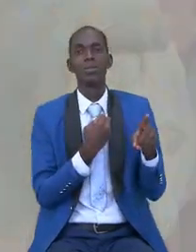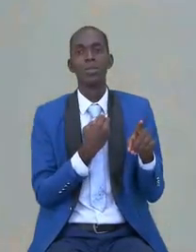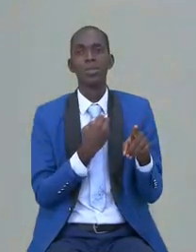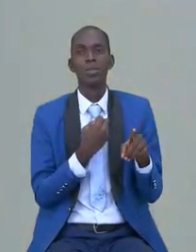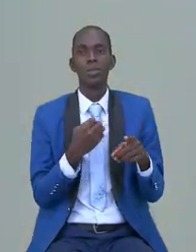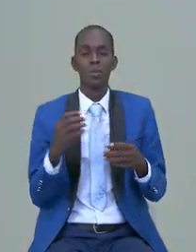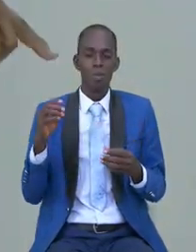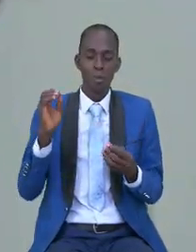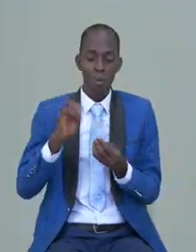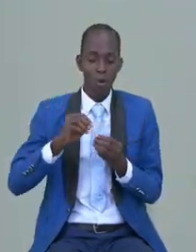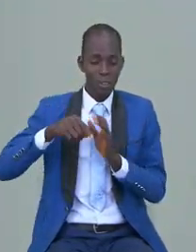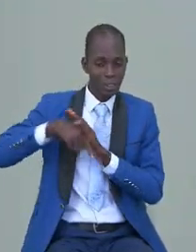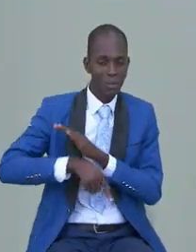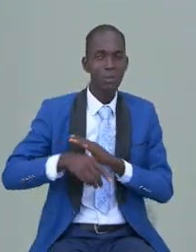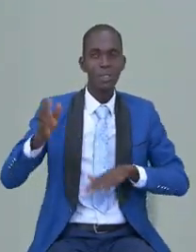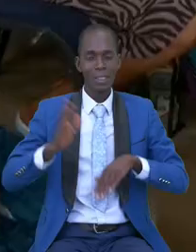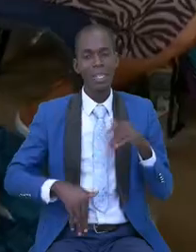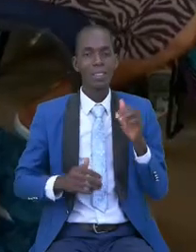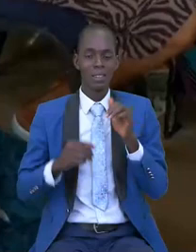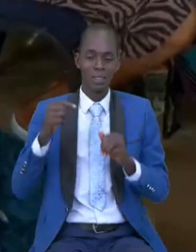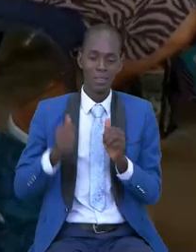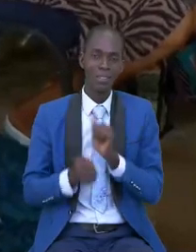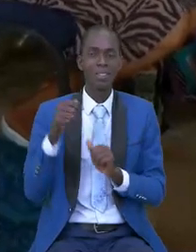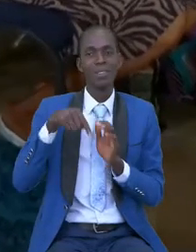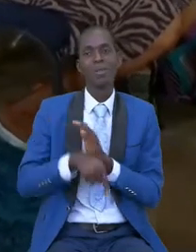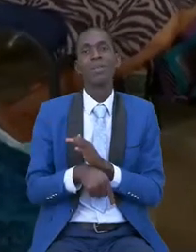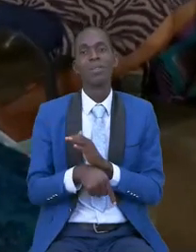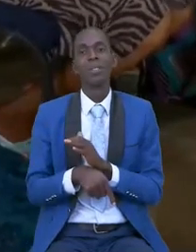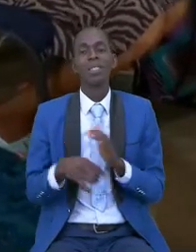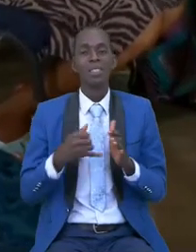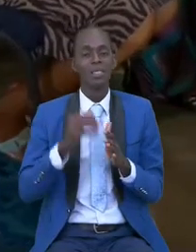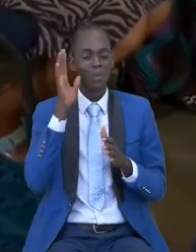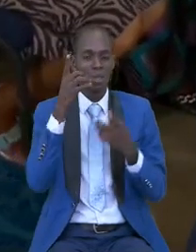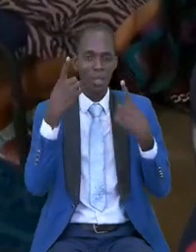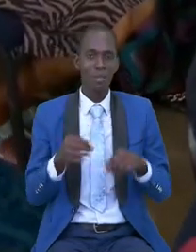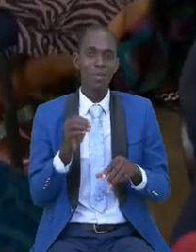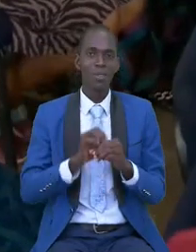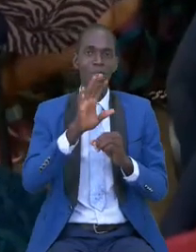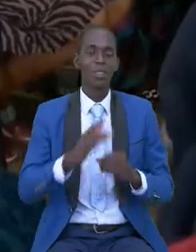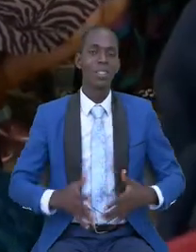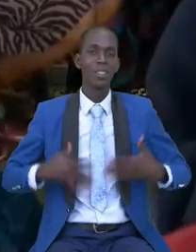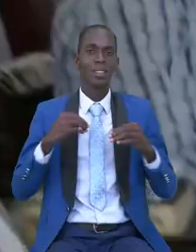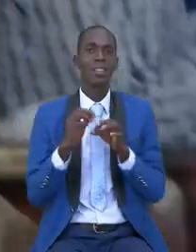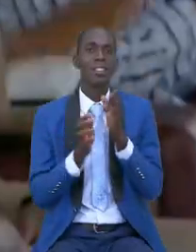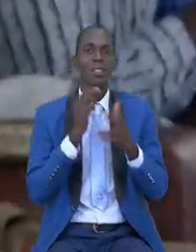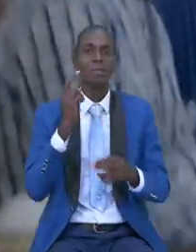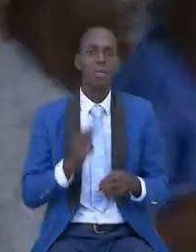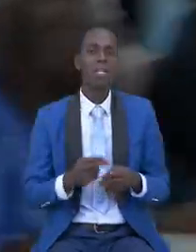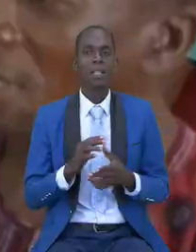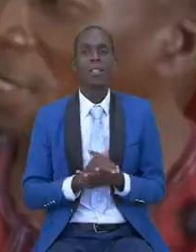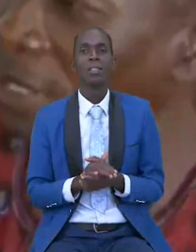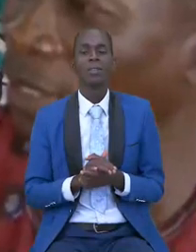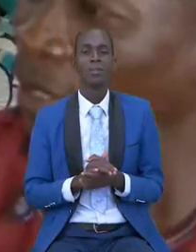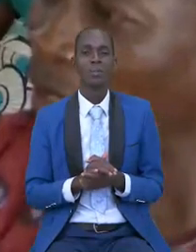Deeper than deeper. Yeah. It will happen in your life in Jesus' name.